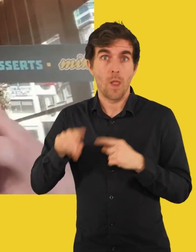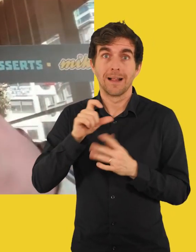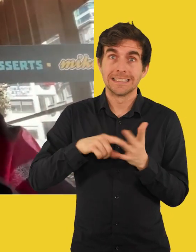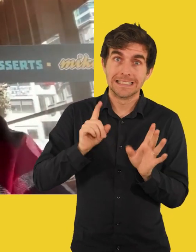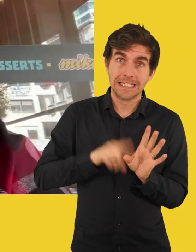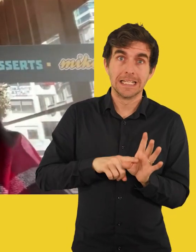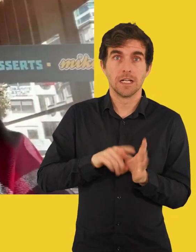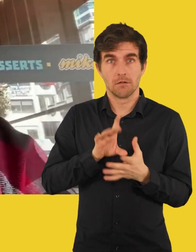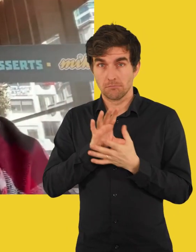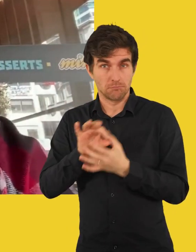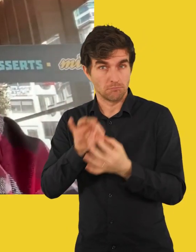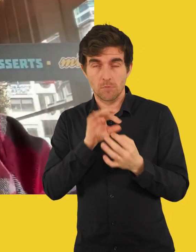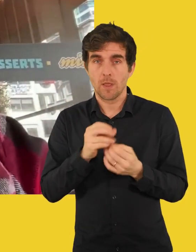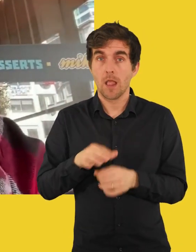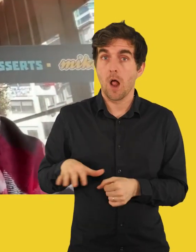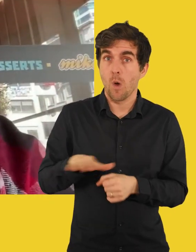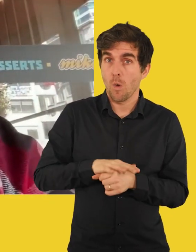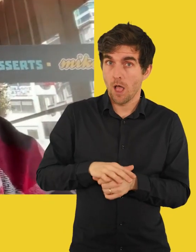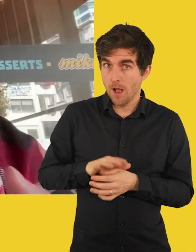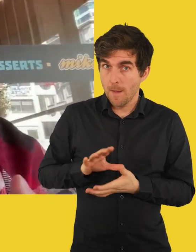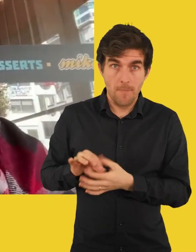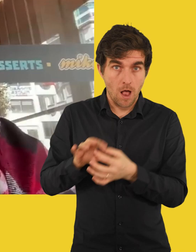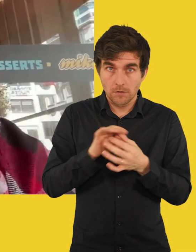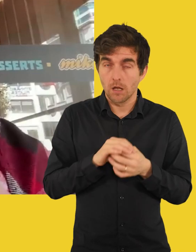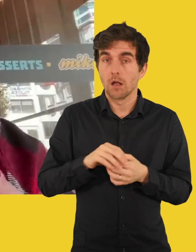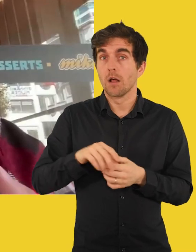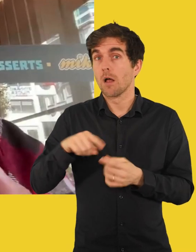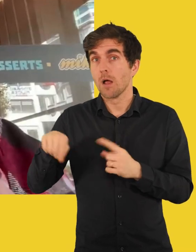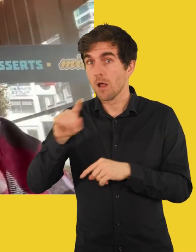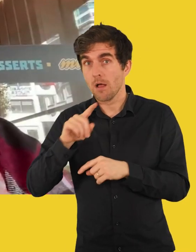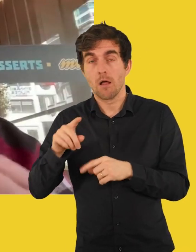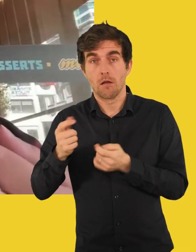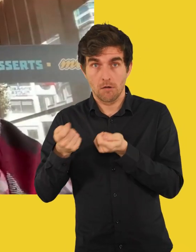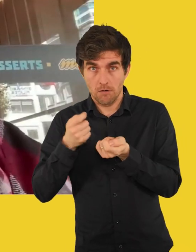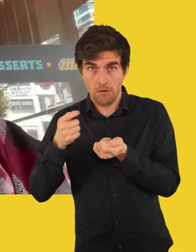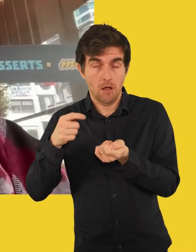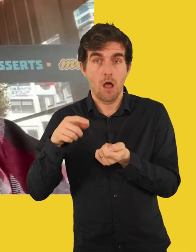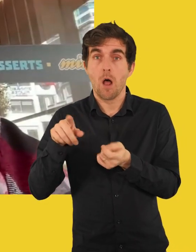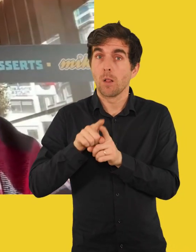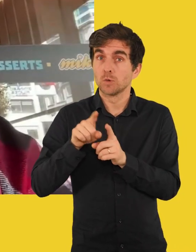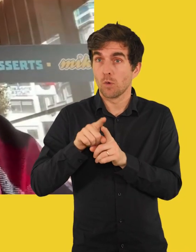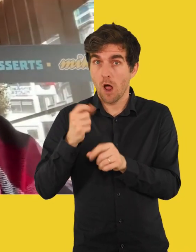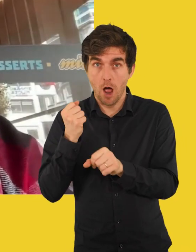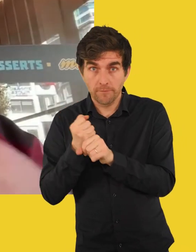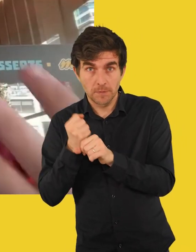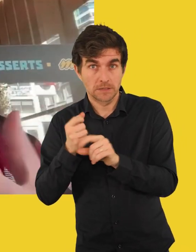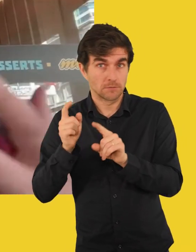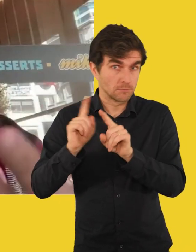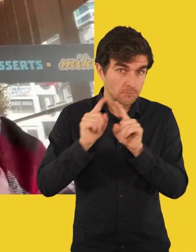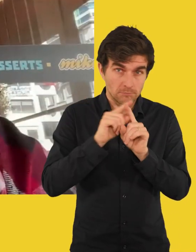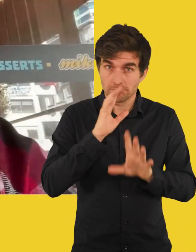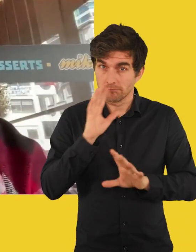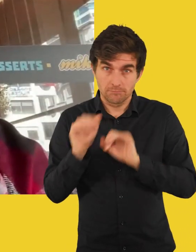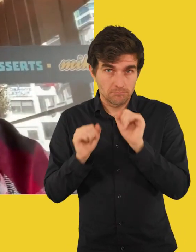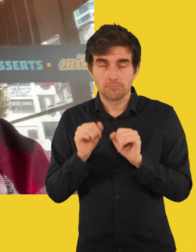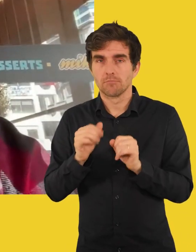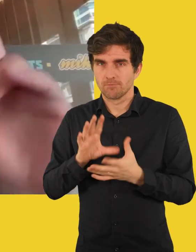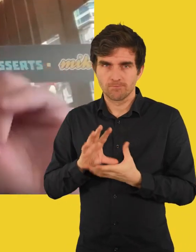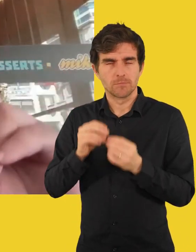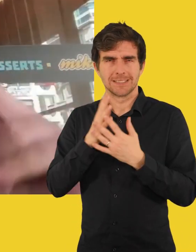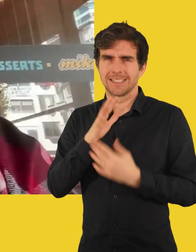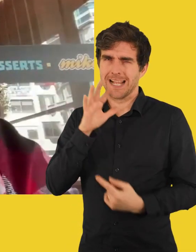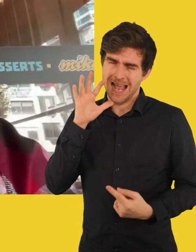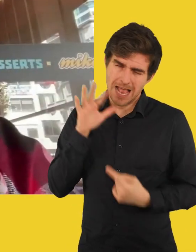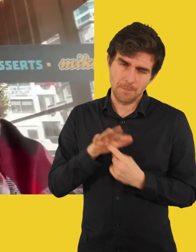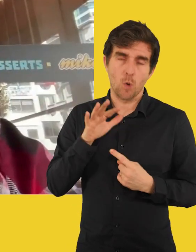of each city, collaborating closely with local partners, municipalities, local governments, and key partners in creating a new